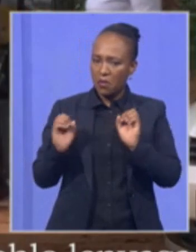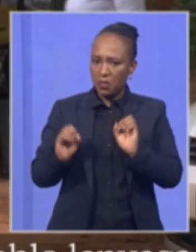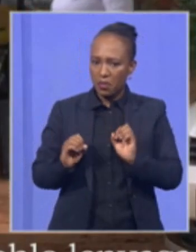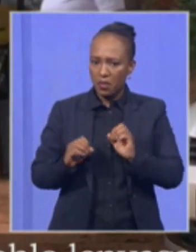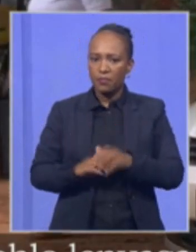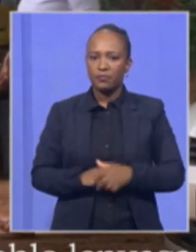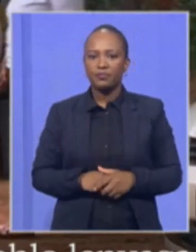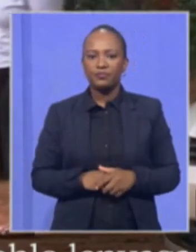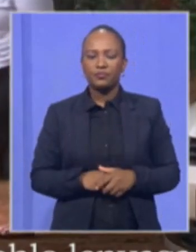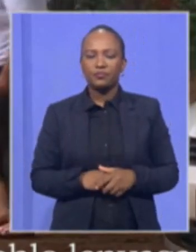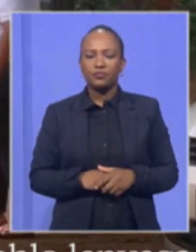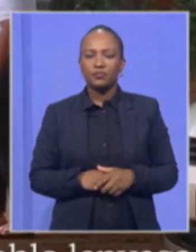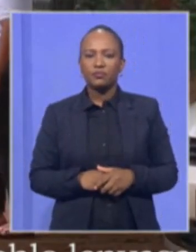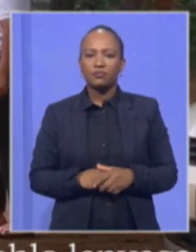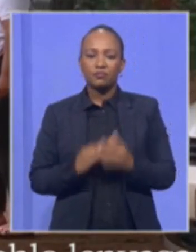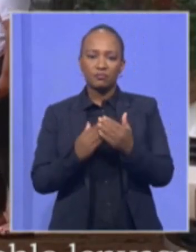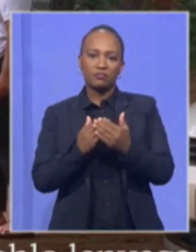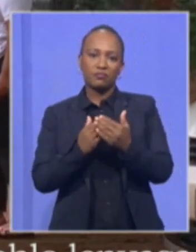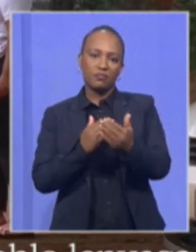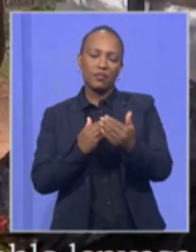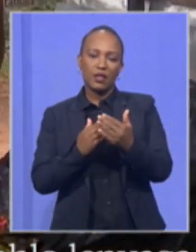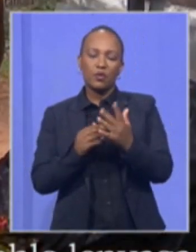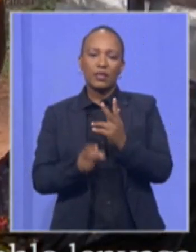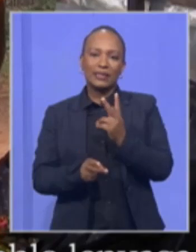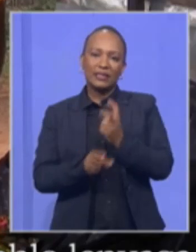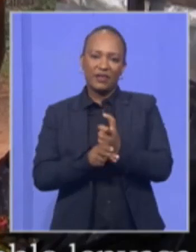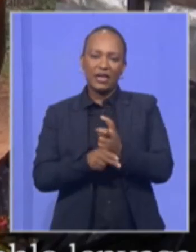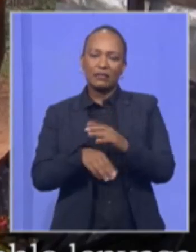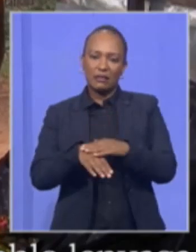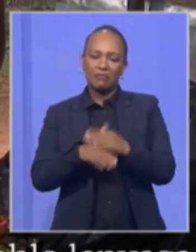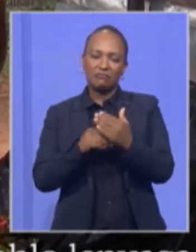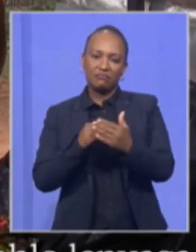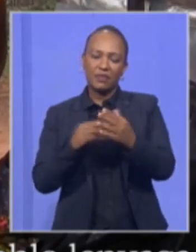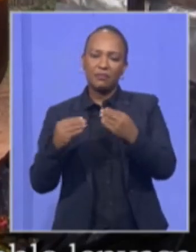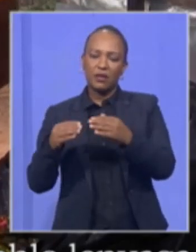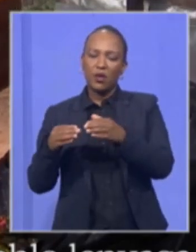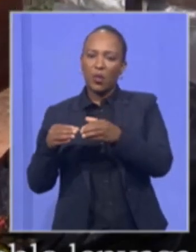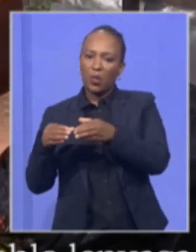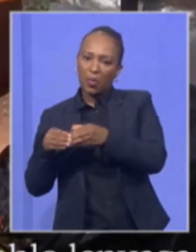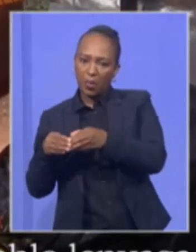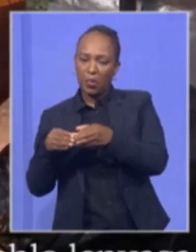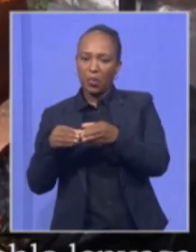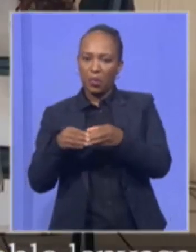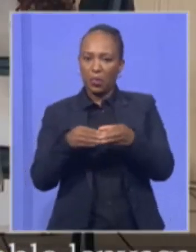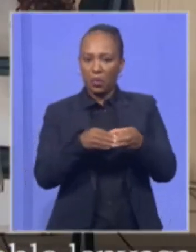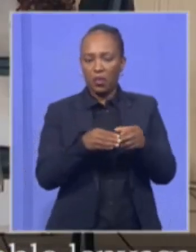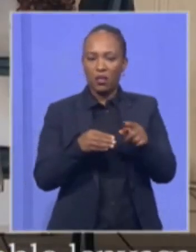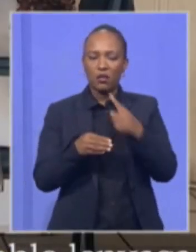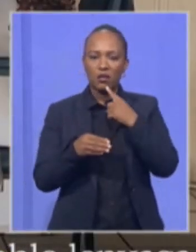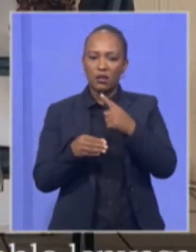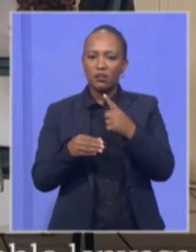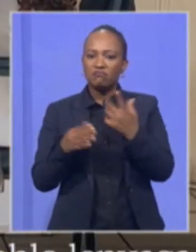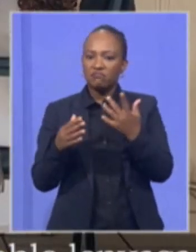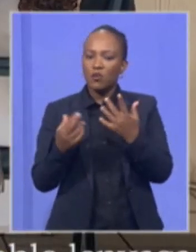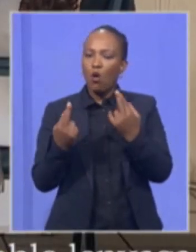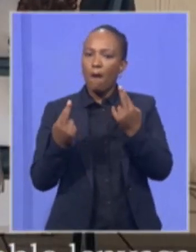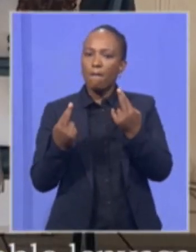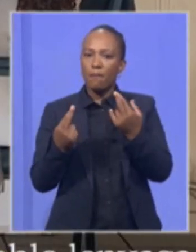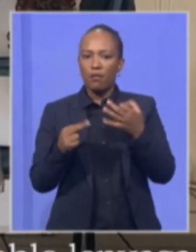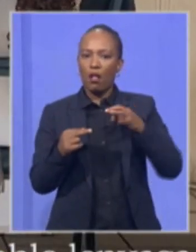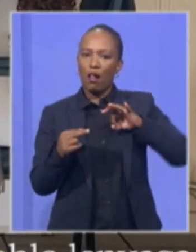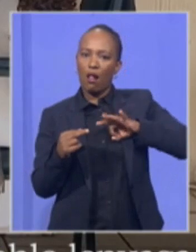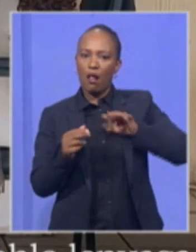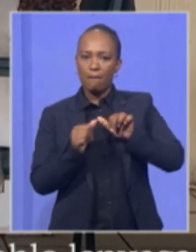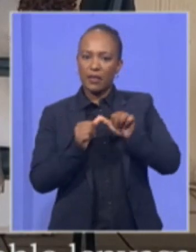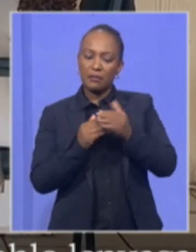mororo dikgwedi tsa ntlha tsa ngwaga gantsi di le bokete. Beng ba dikgwebo potlana bano ba solofela gore ba tla bona letseno le le bonalang mo dikgweding